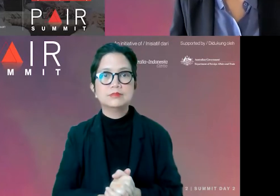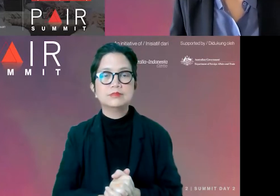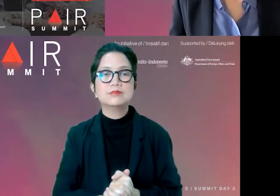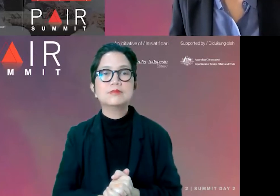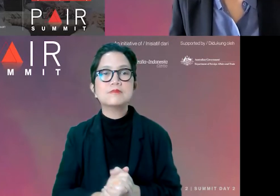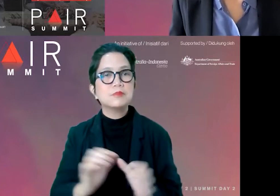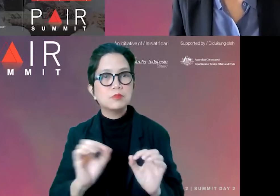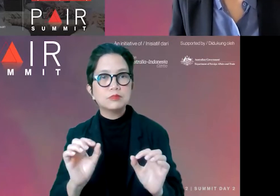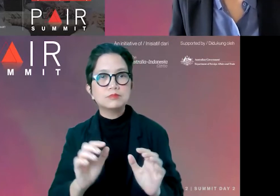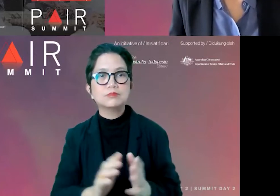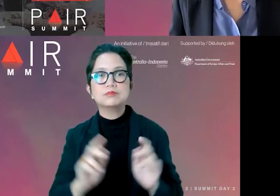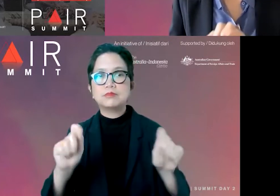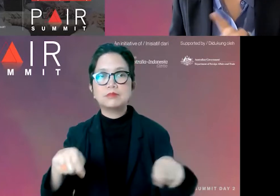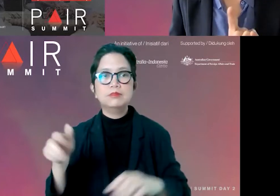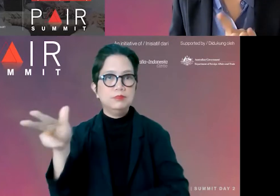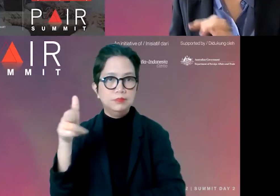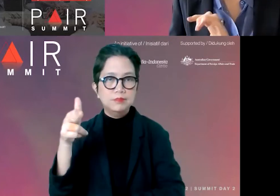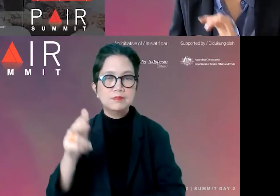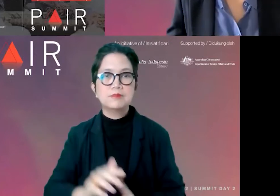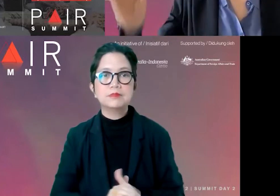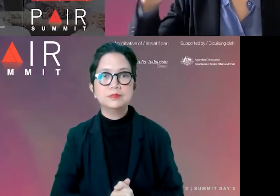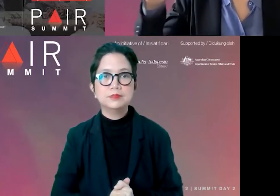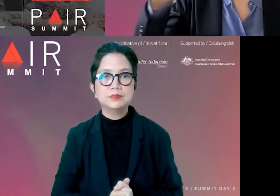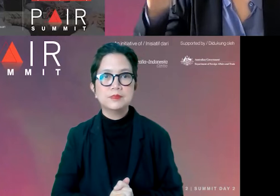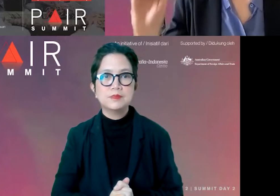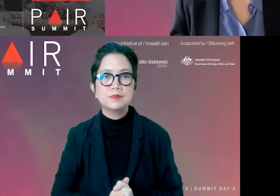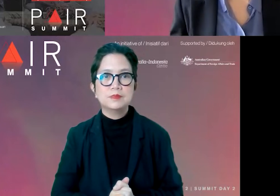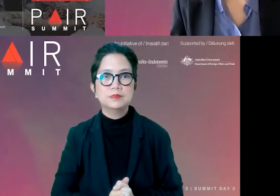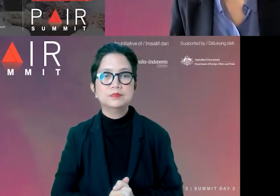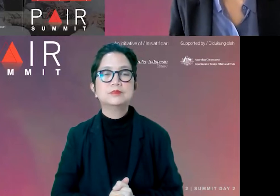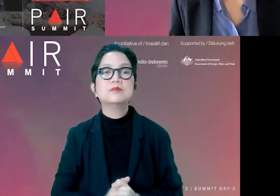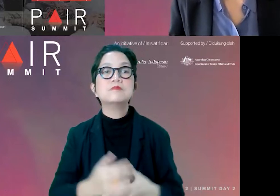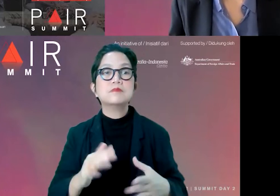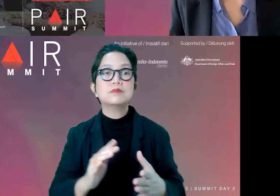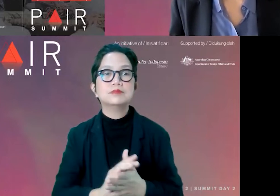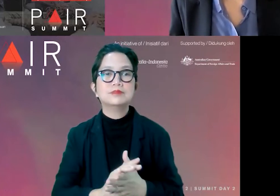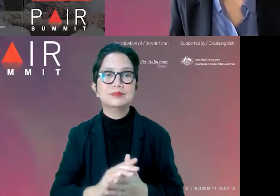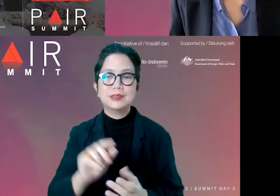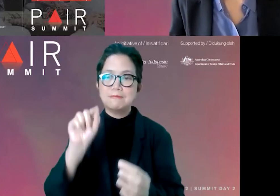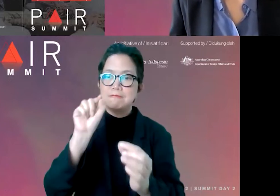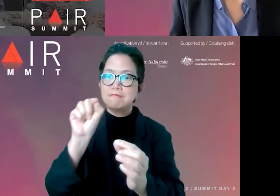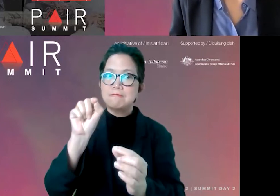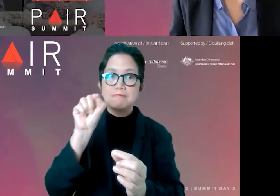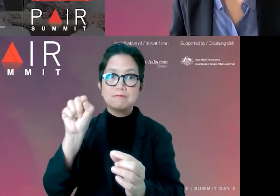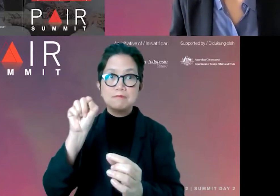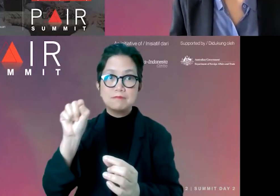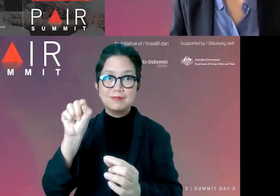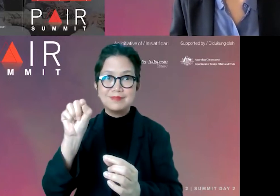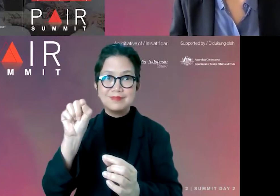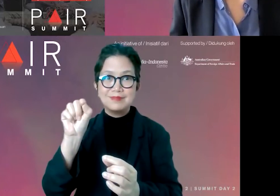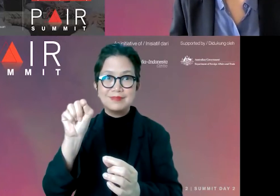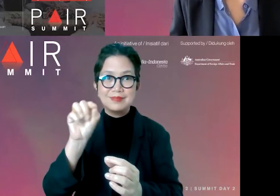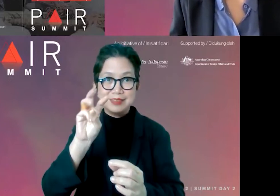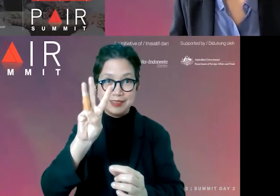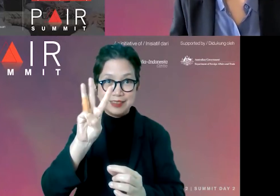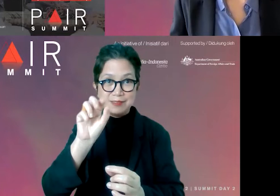it. And you can find that by, there's, those three little dots at the top of one of the screens. So have a look for that as